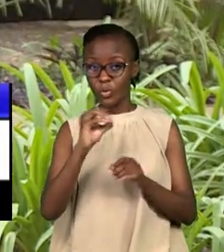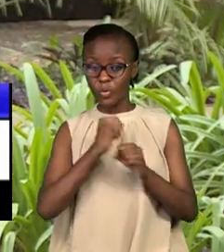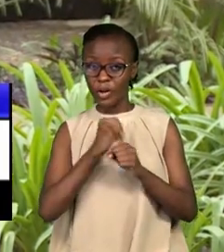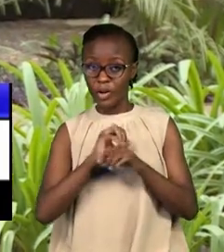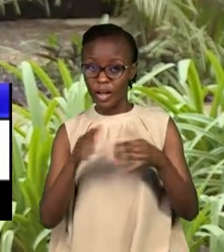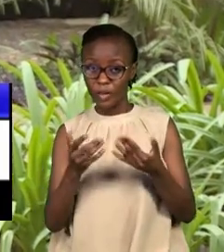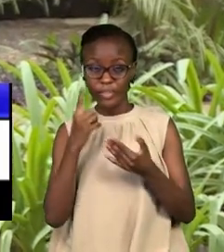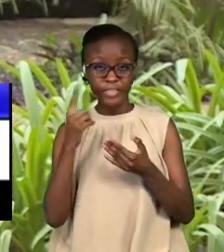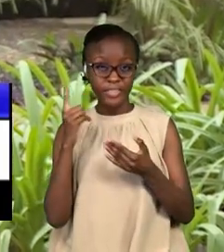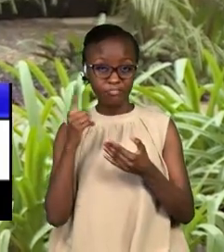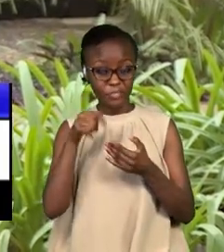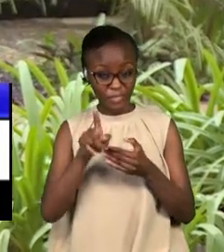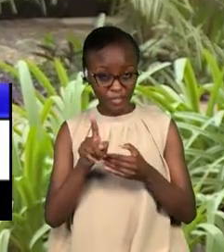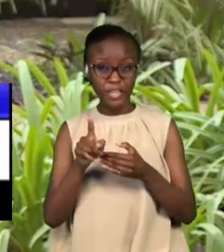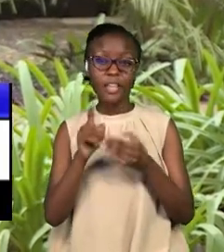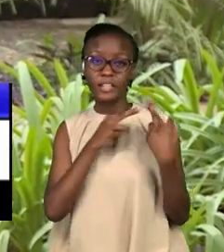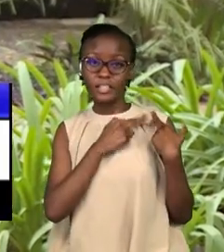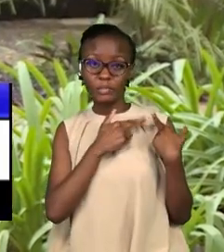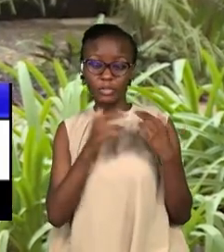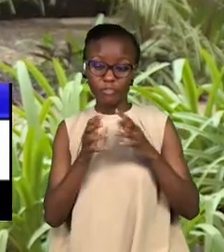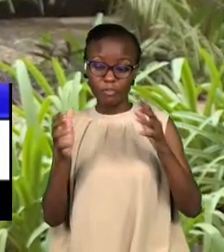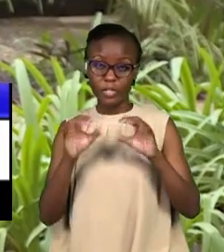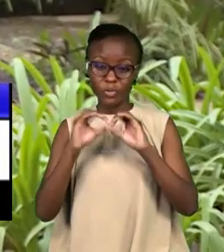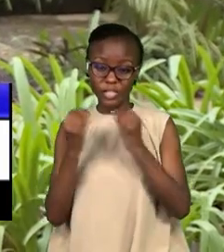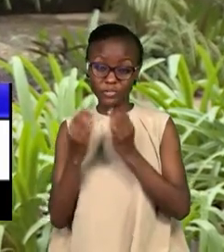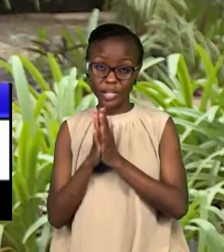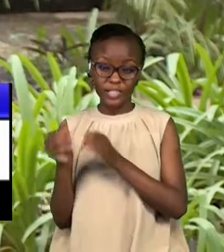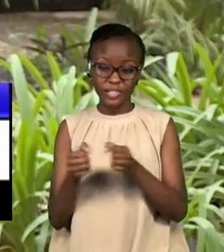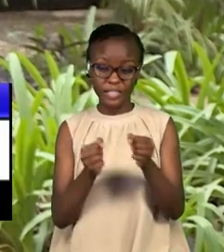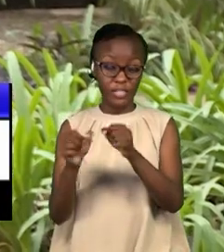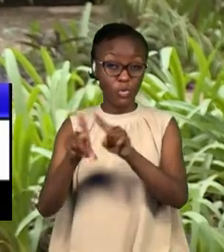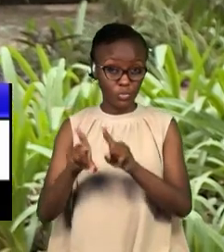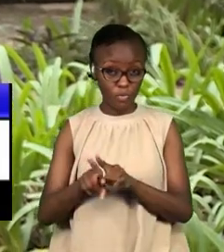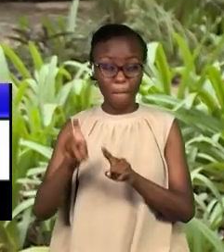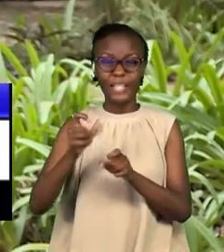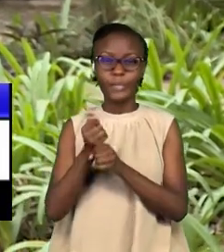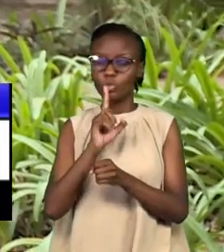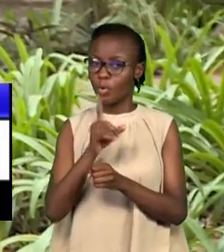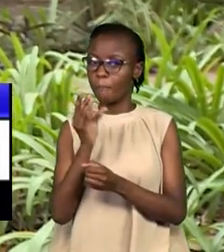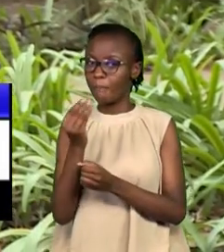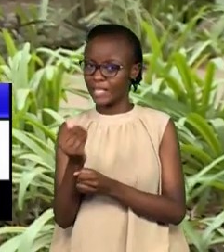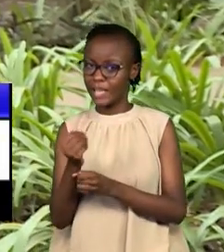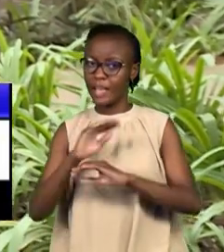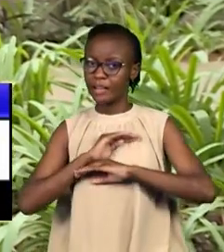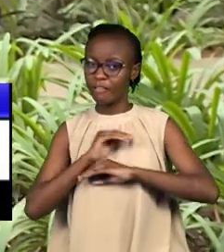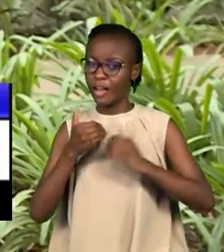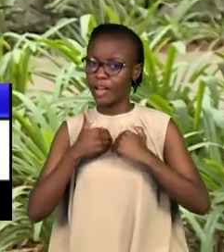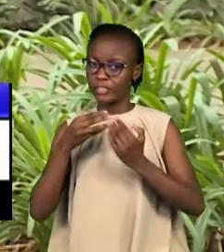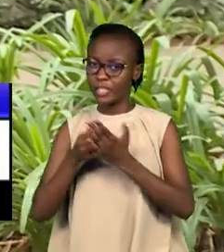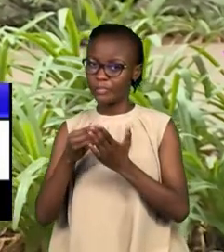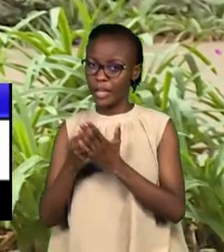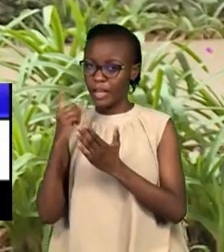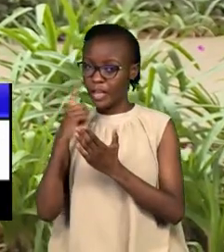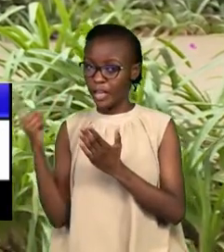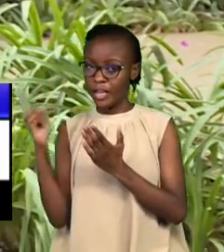how. Apart from running an organization and strategizing, their key role is to ensure there is money in the bank. Our CEO this week is Dr.